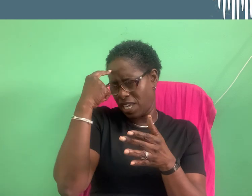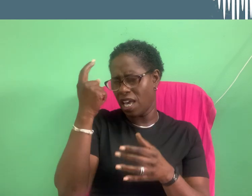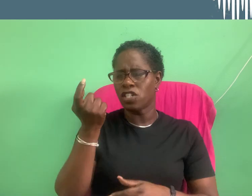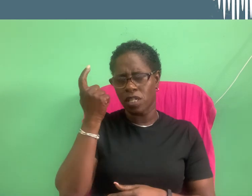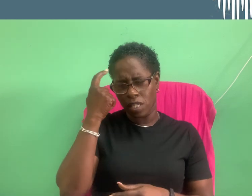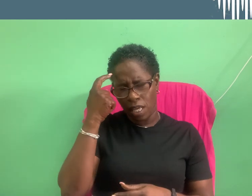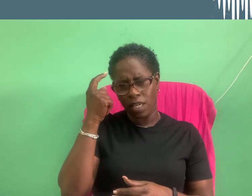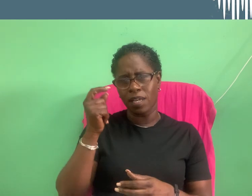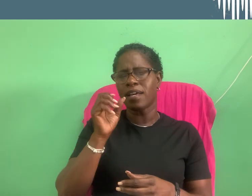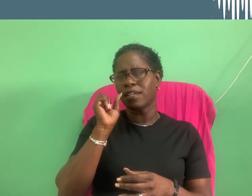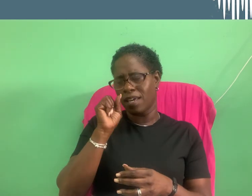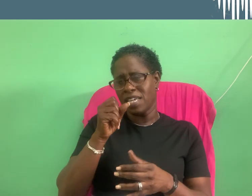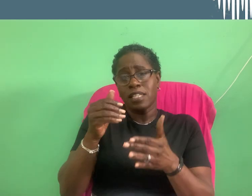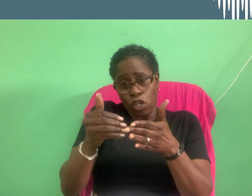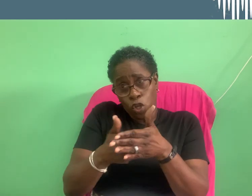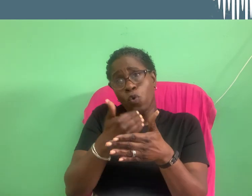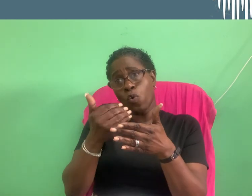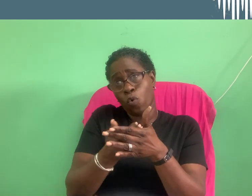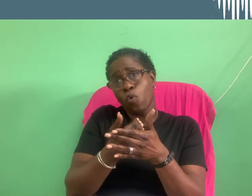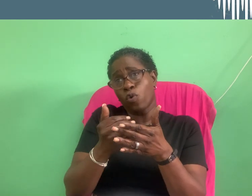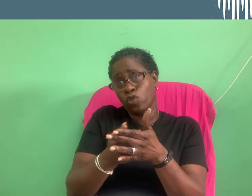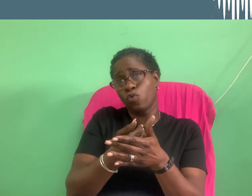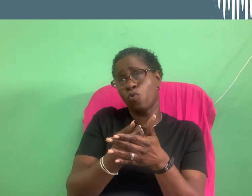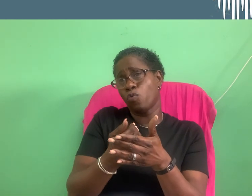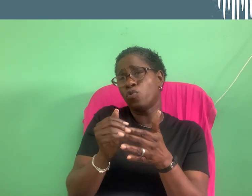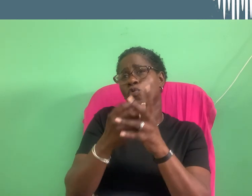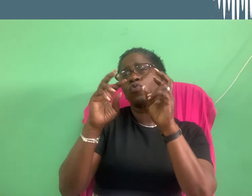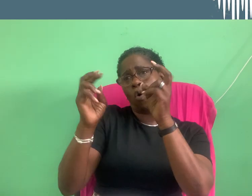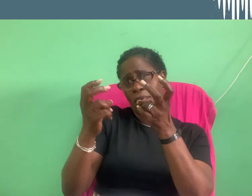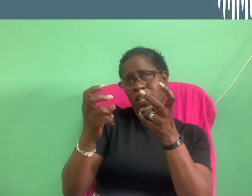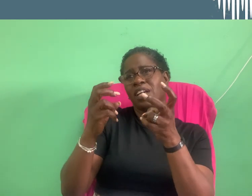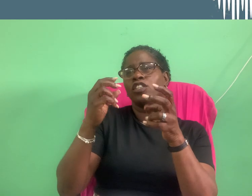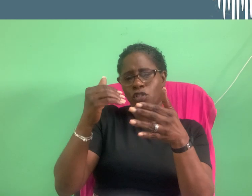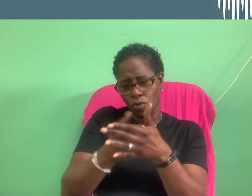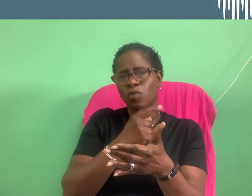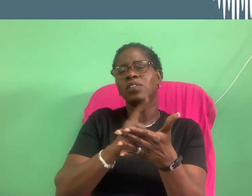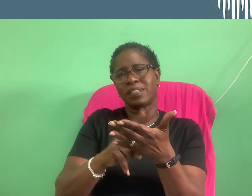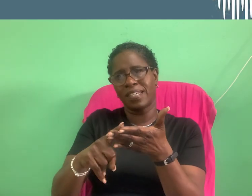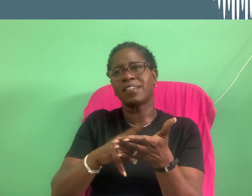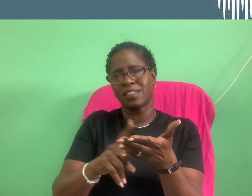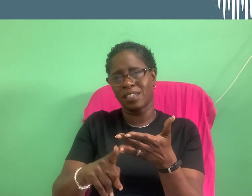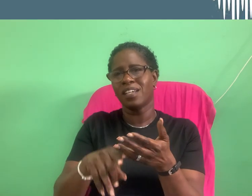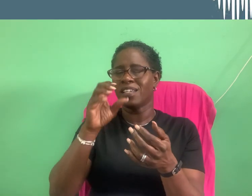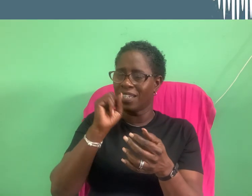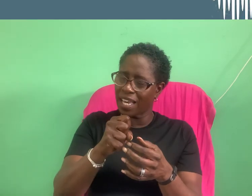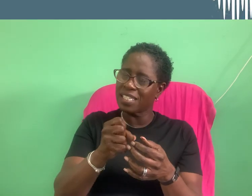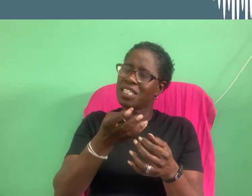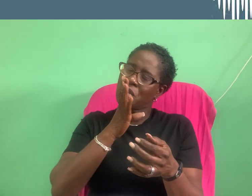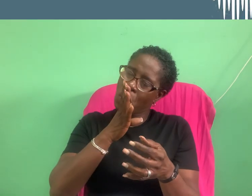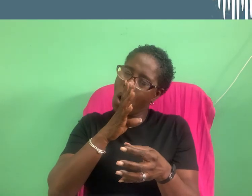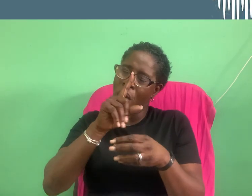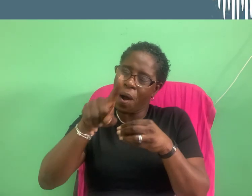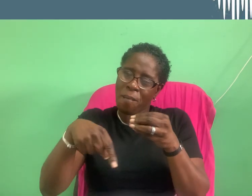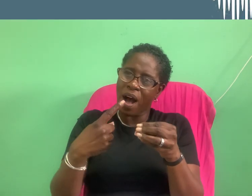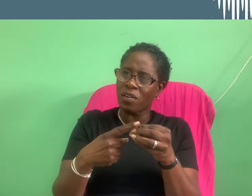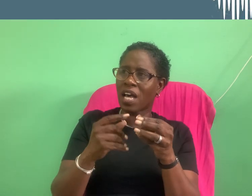have come a long way. I mean, it's a relatively new field, all things considered. And so we have come a long way in the way we navigate